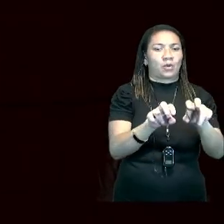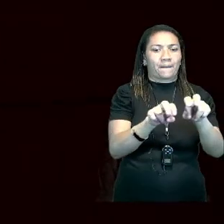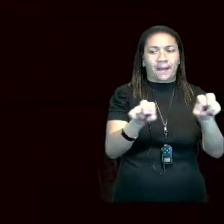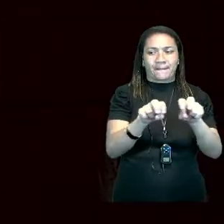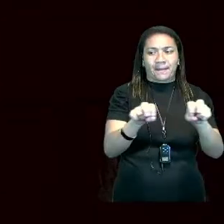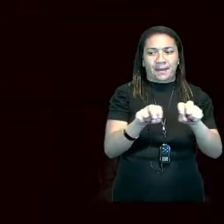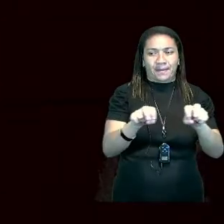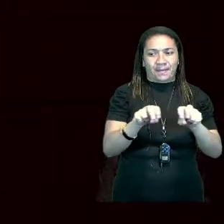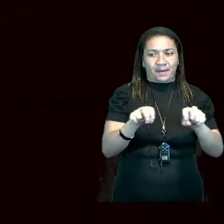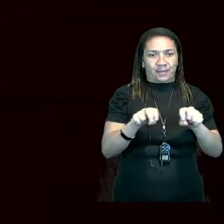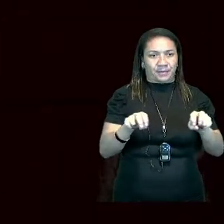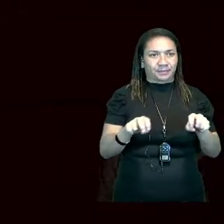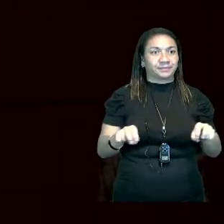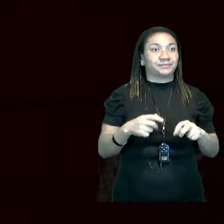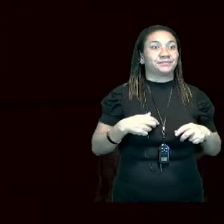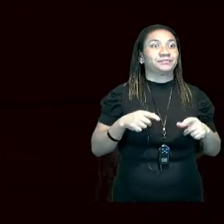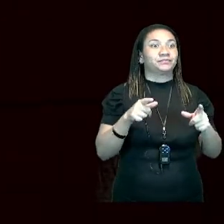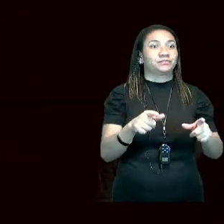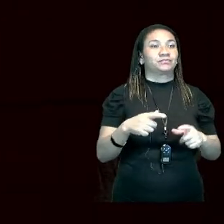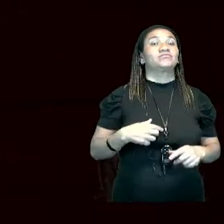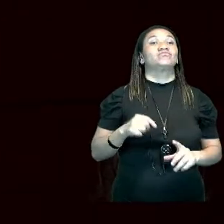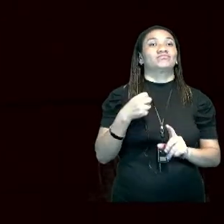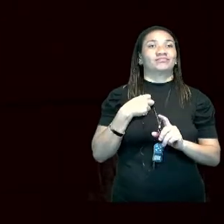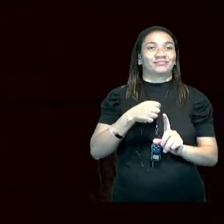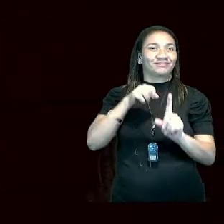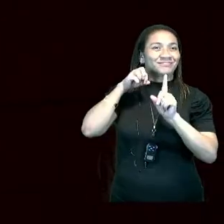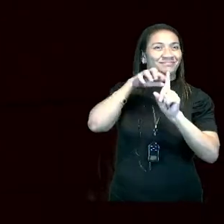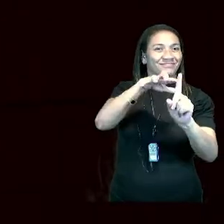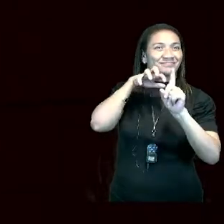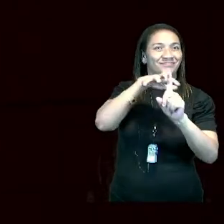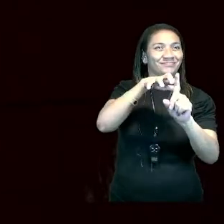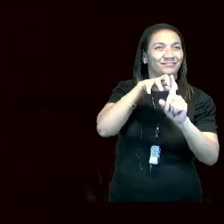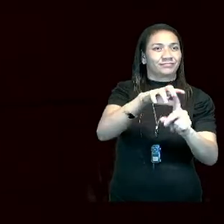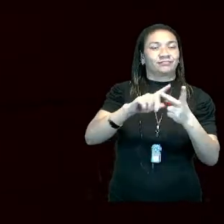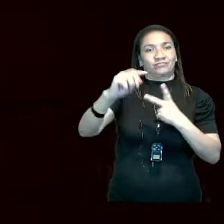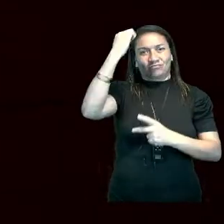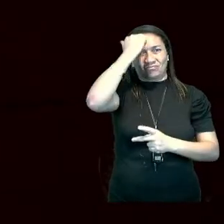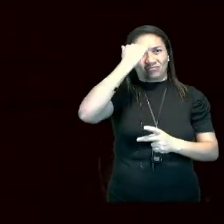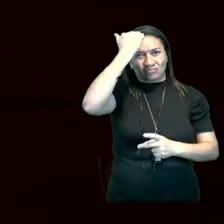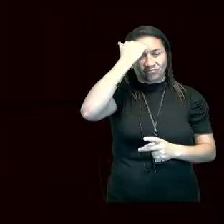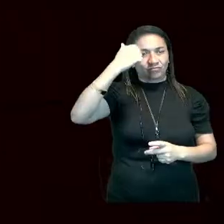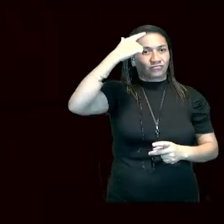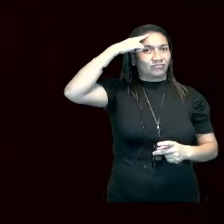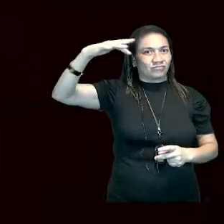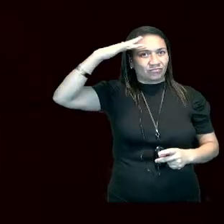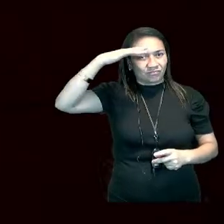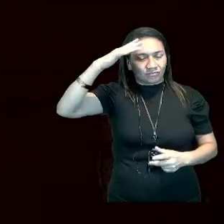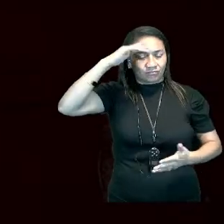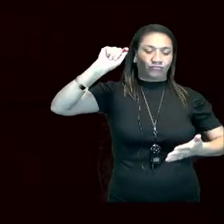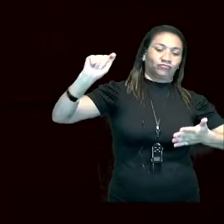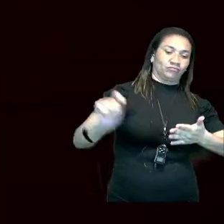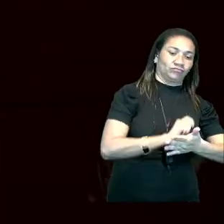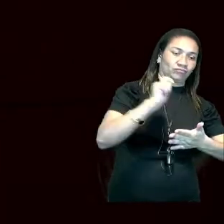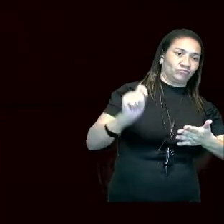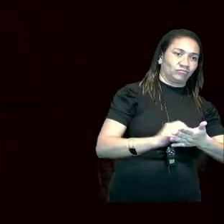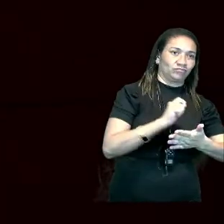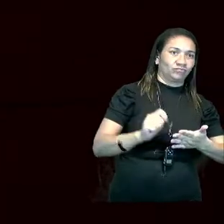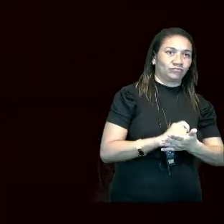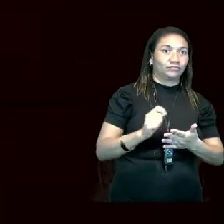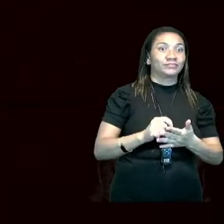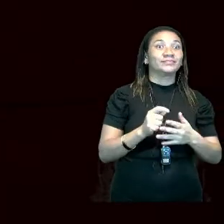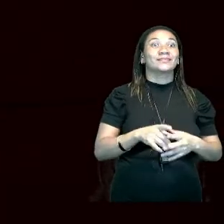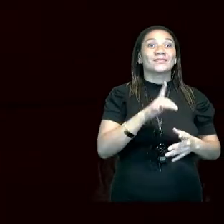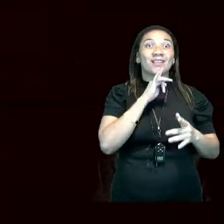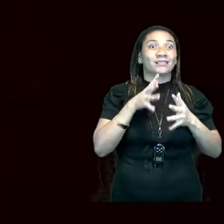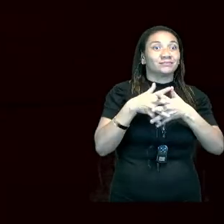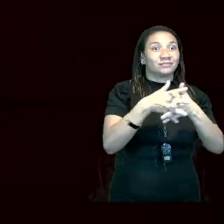together to greet our dear philosopher, academic, thinker, and writer from